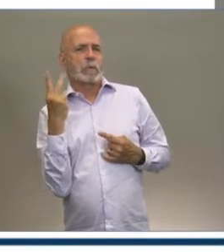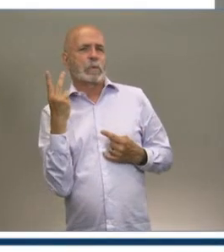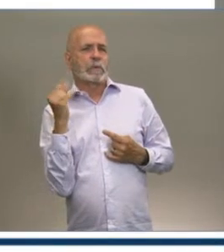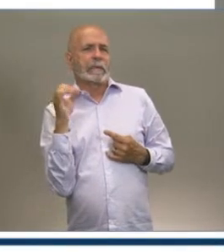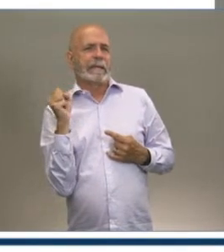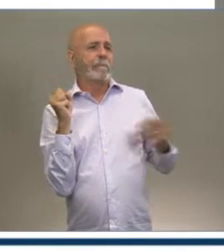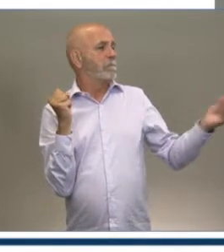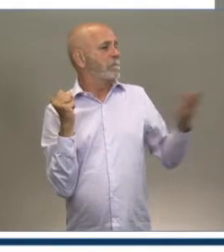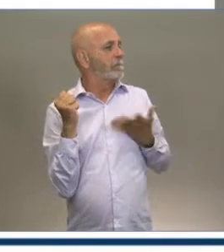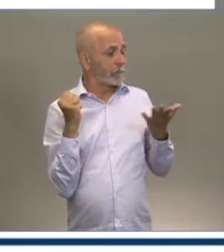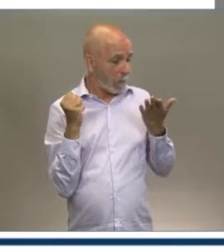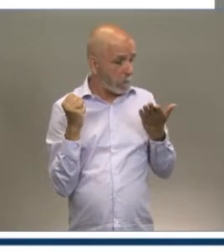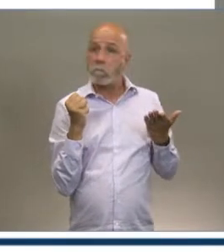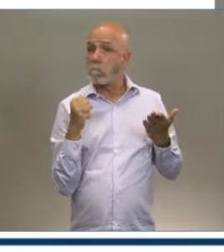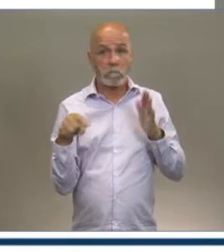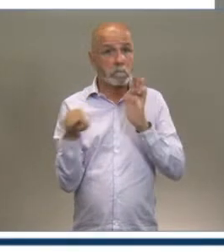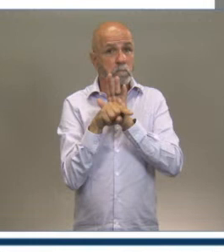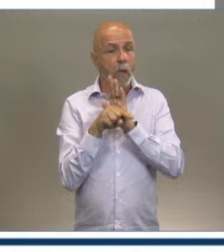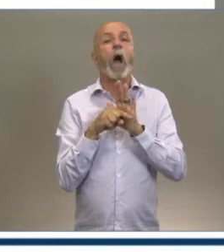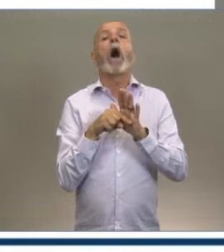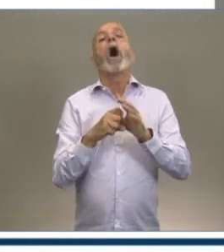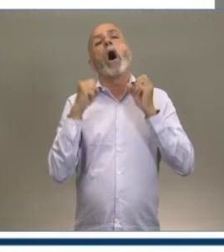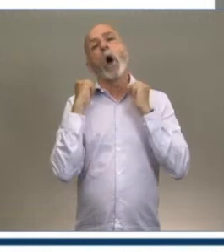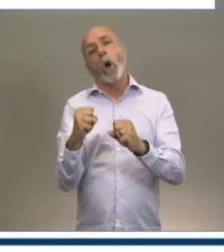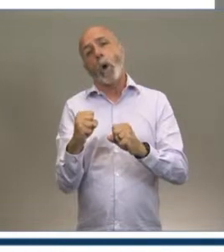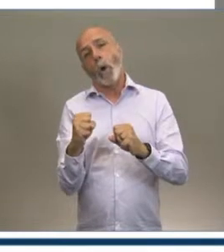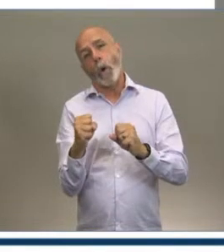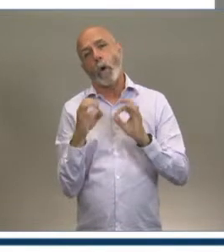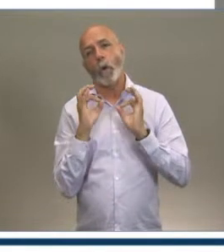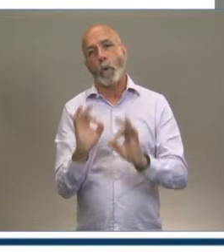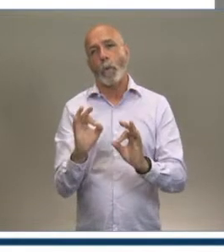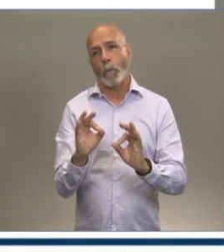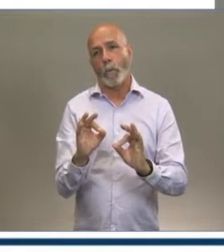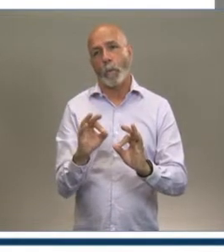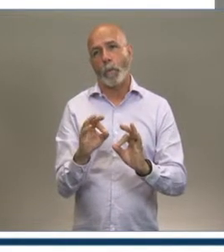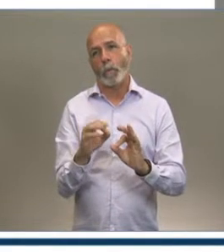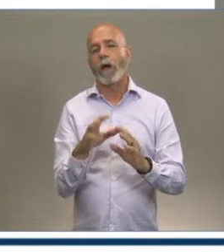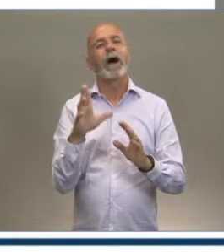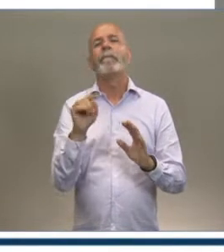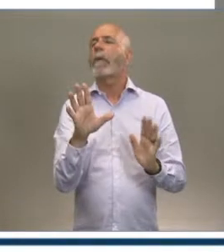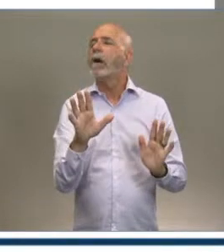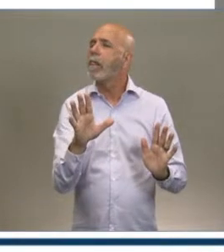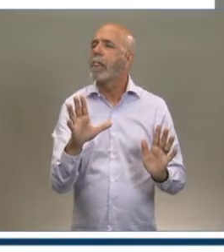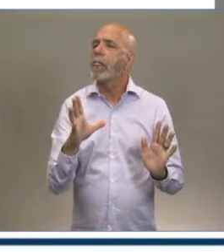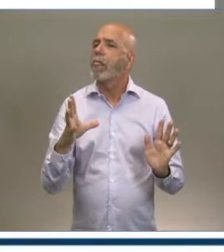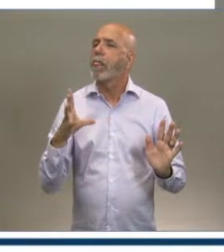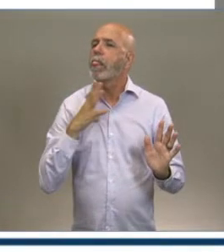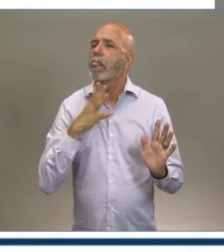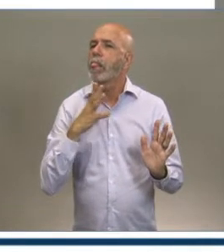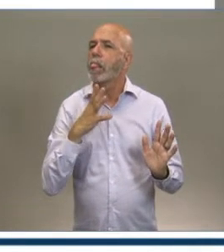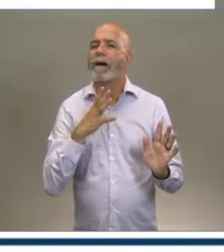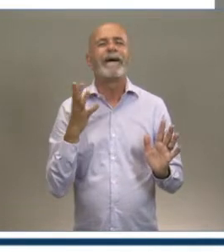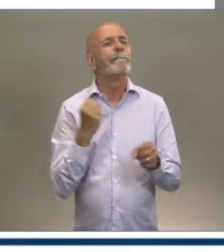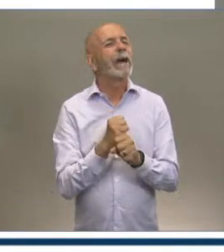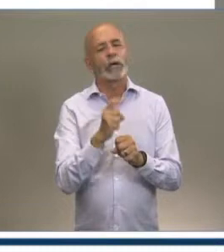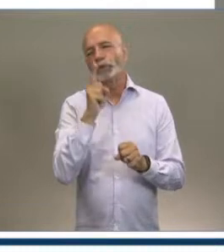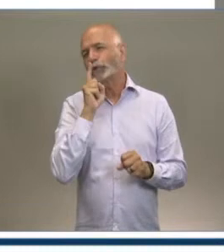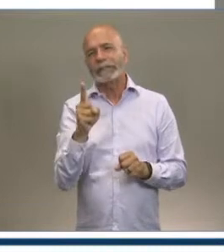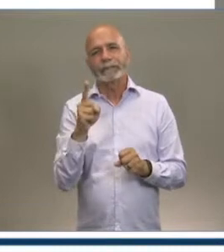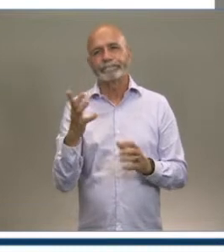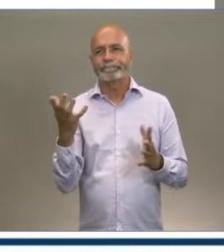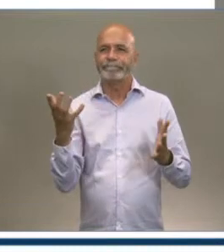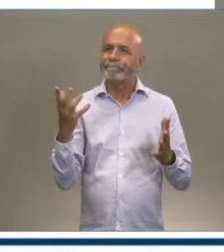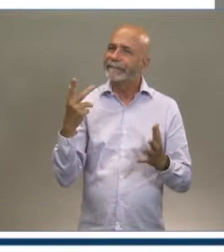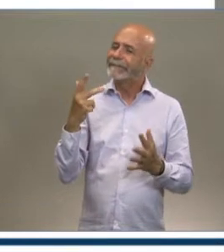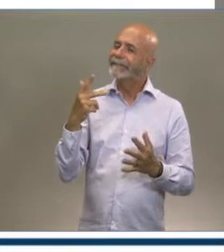back. And we're looking at that right now. We still have work to do to increase our coverage rate with second